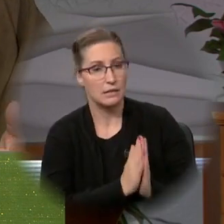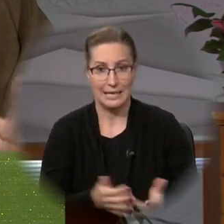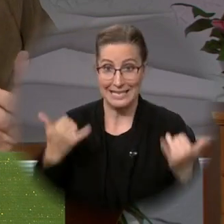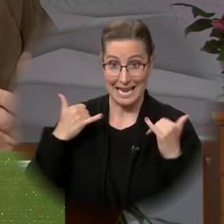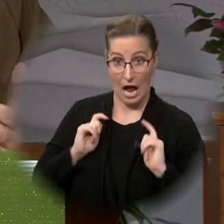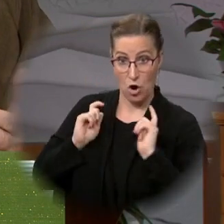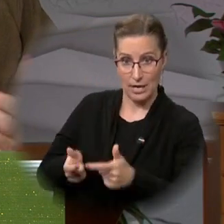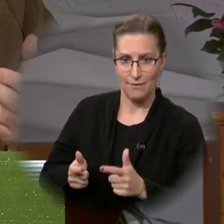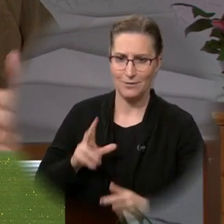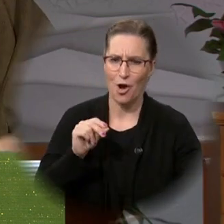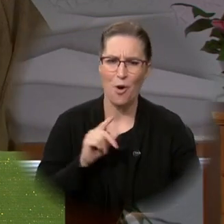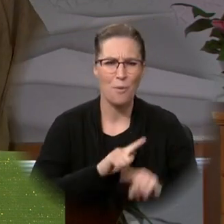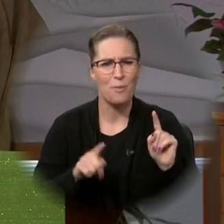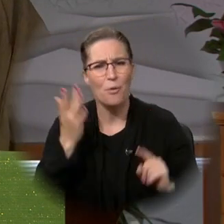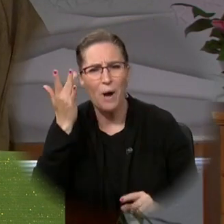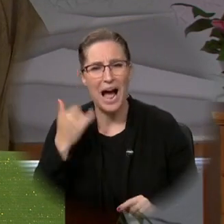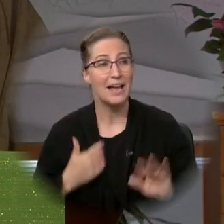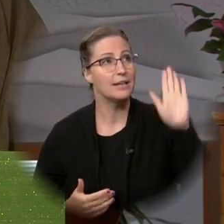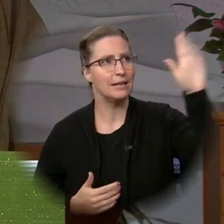complex, a lot more